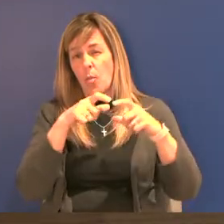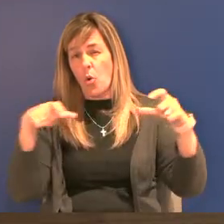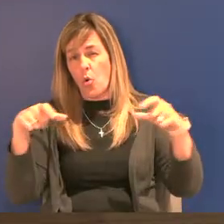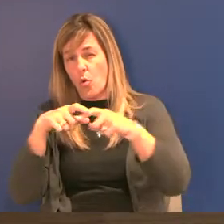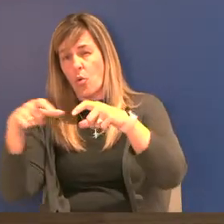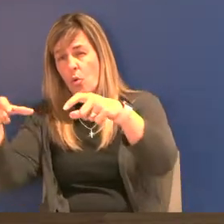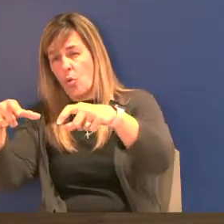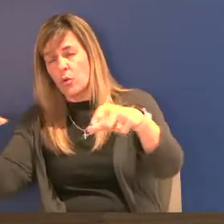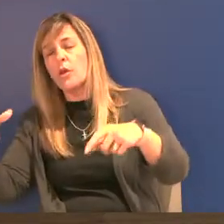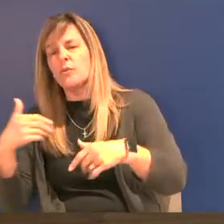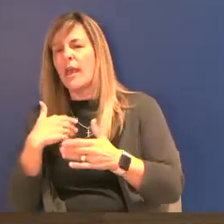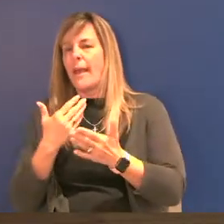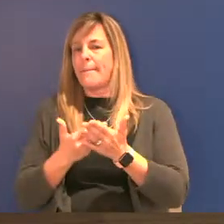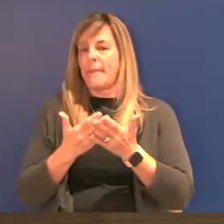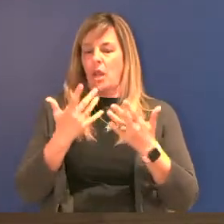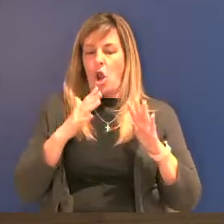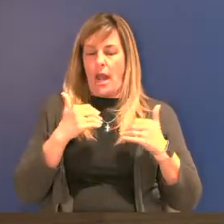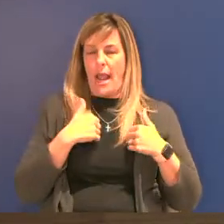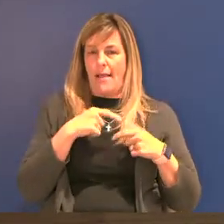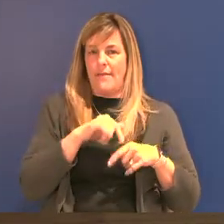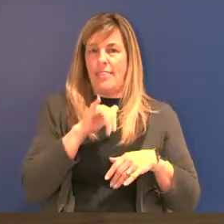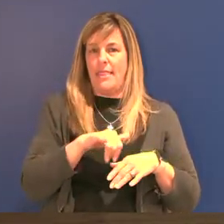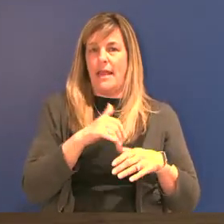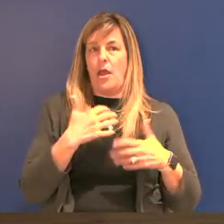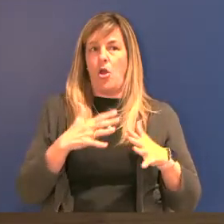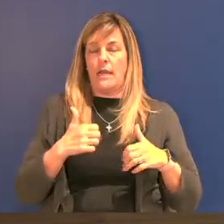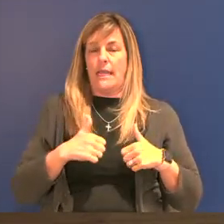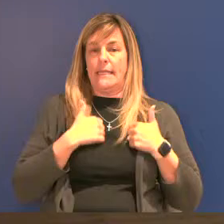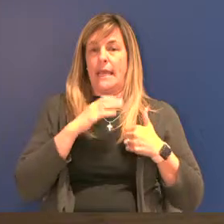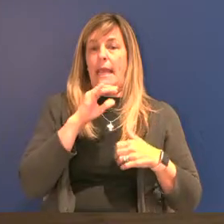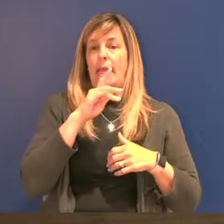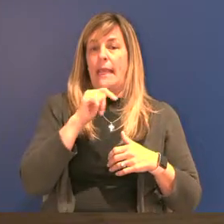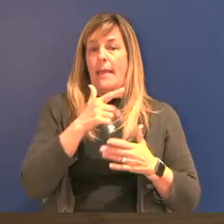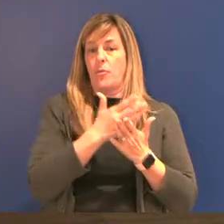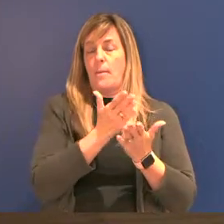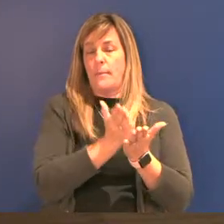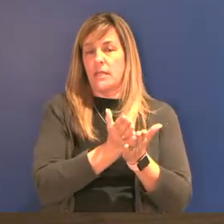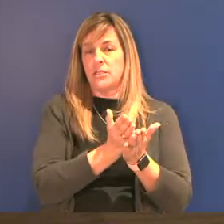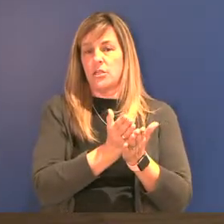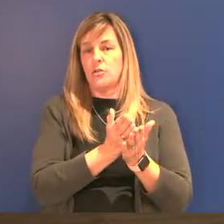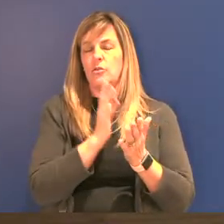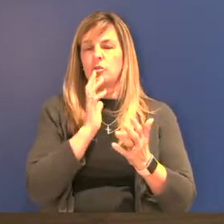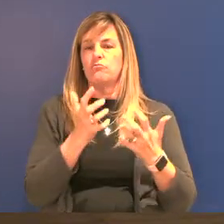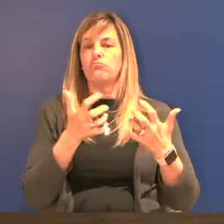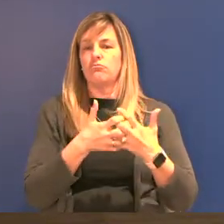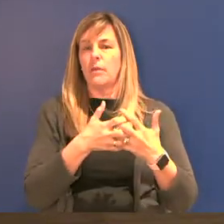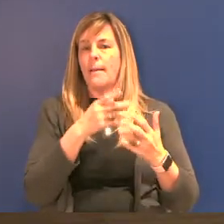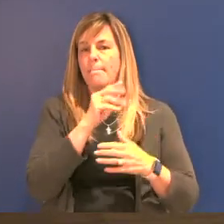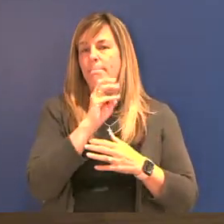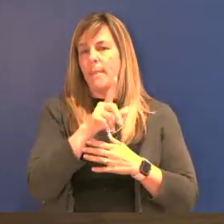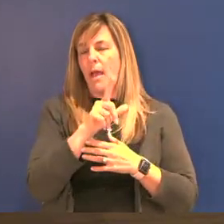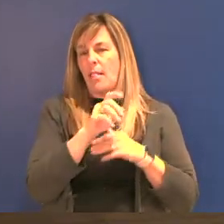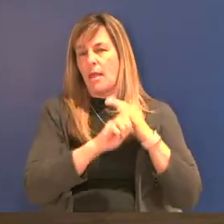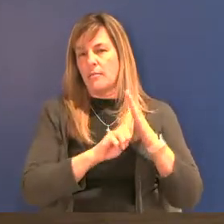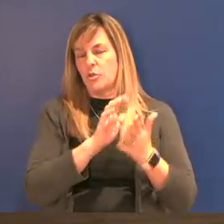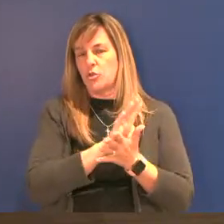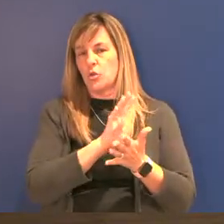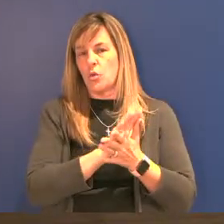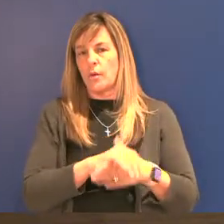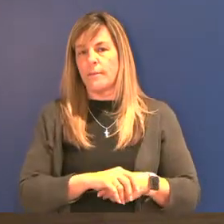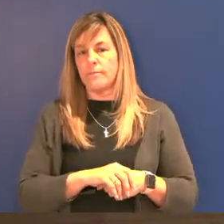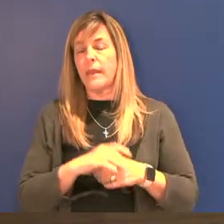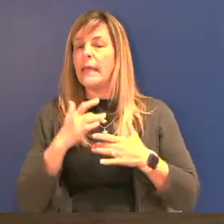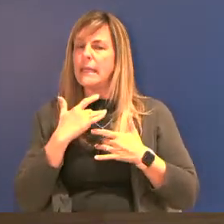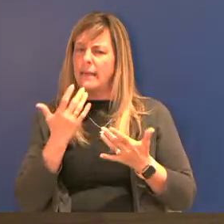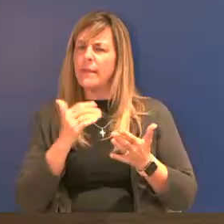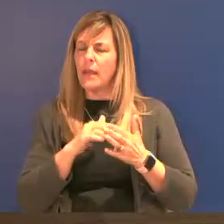have money in the existing capital budget to accommodate Powell Elementary School. And so that normally, again,